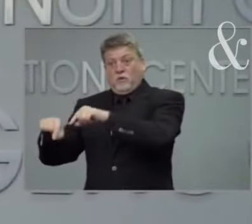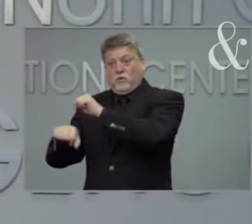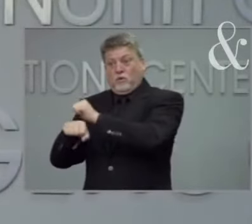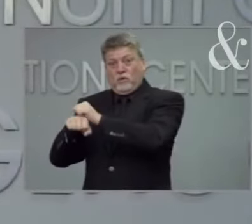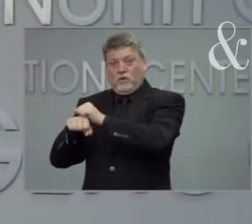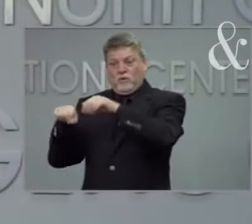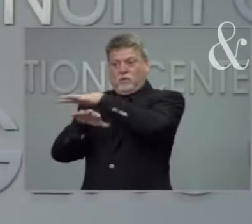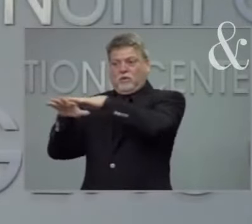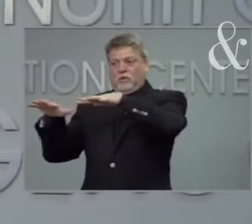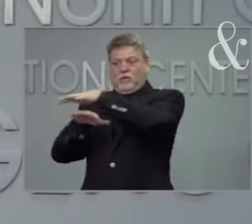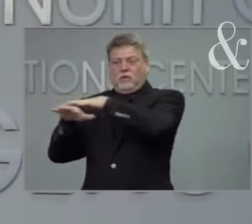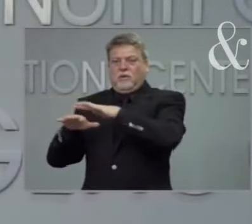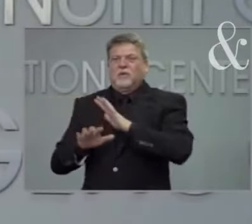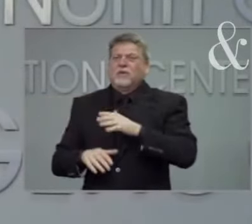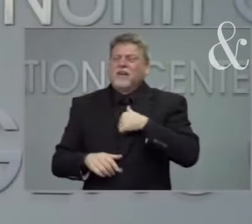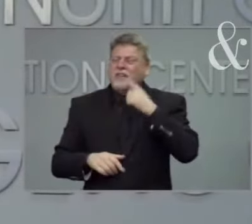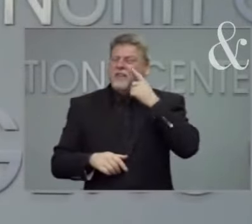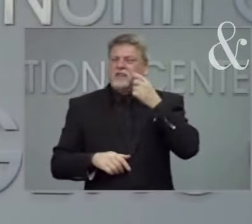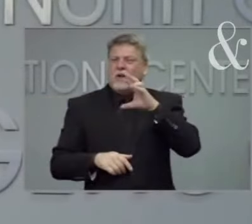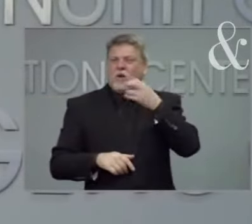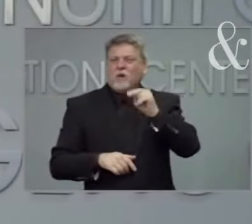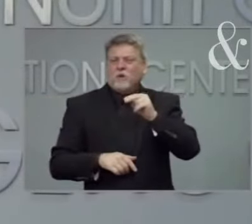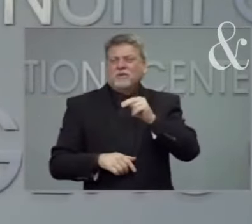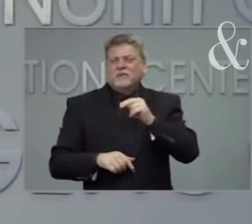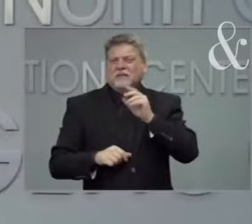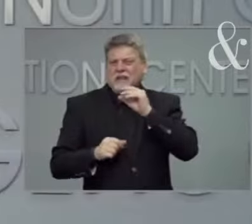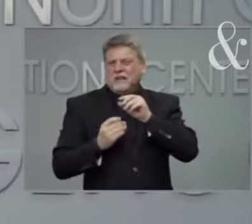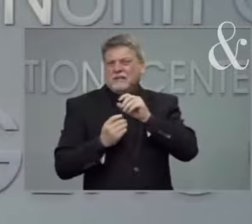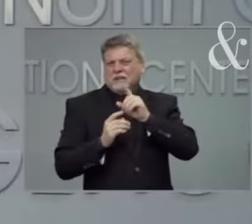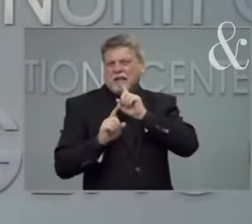But I'll let Dr. Cohen address that specifically.